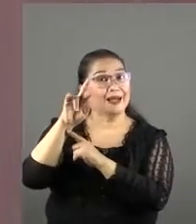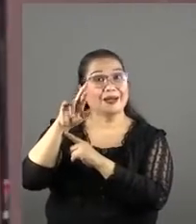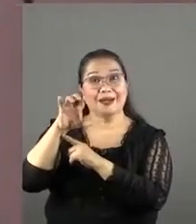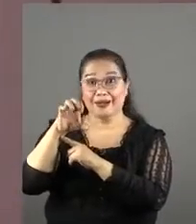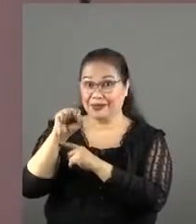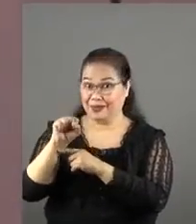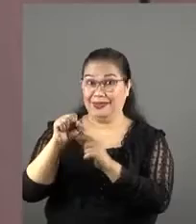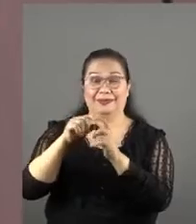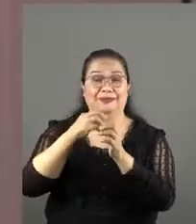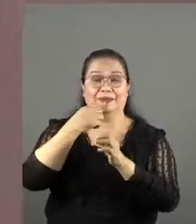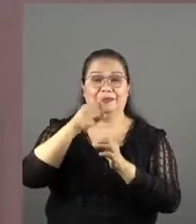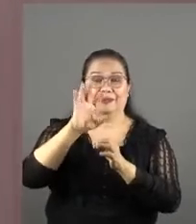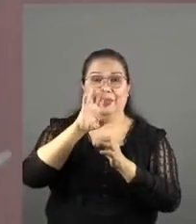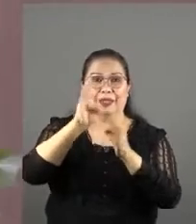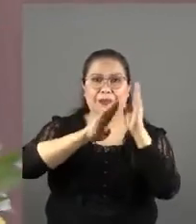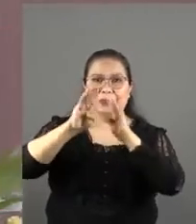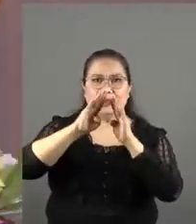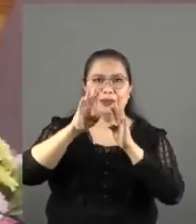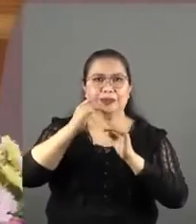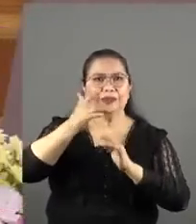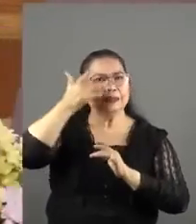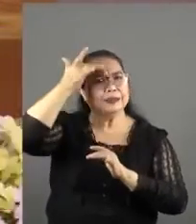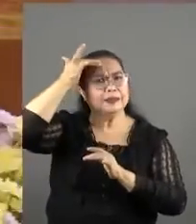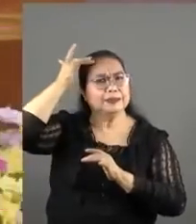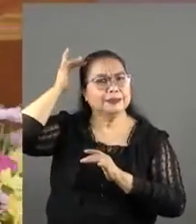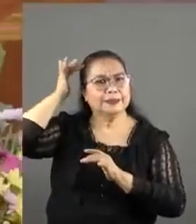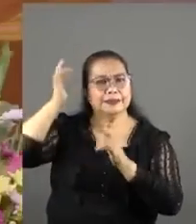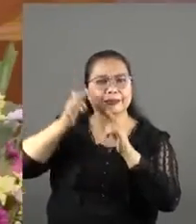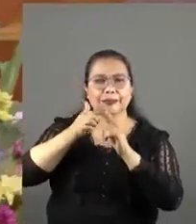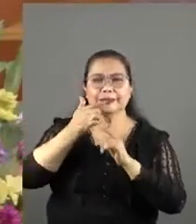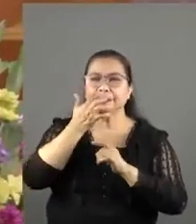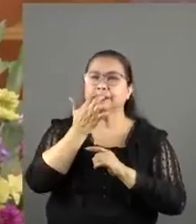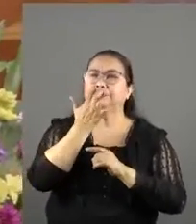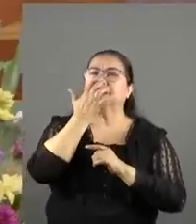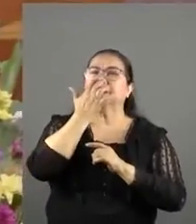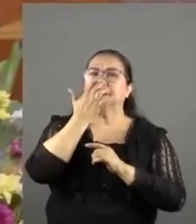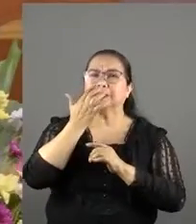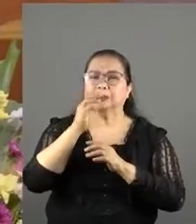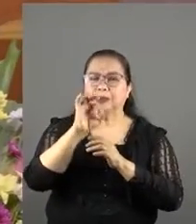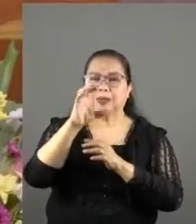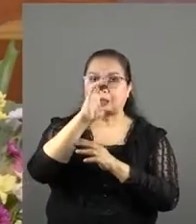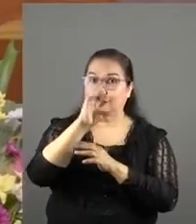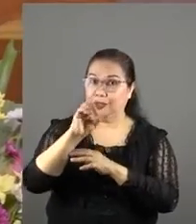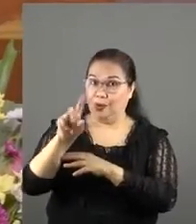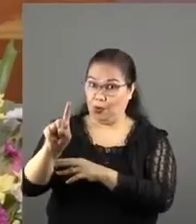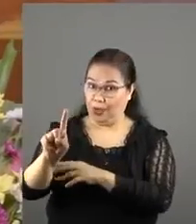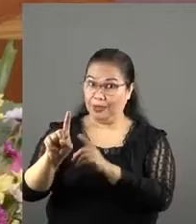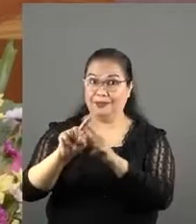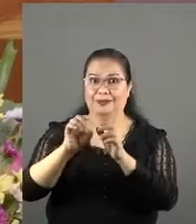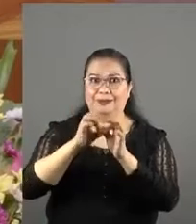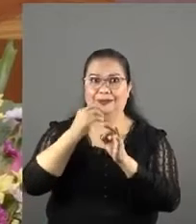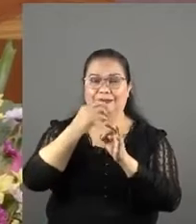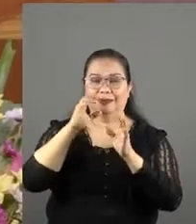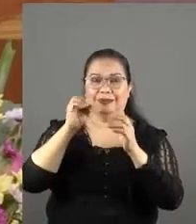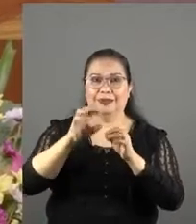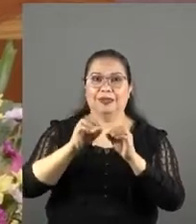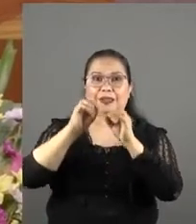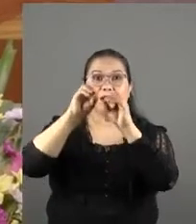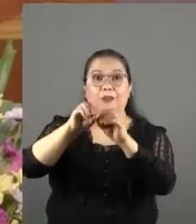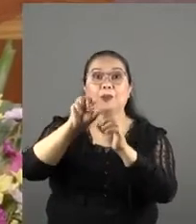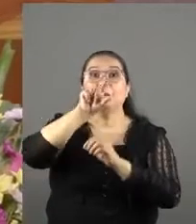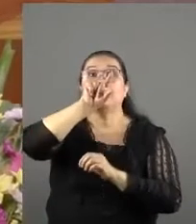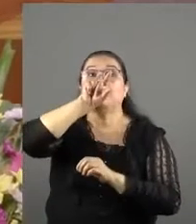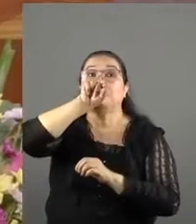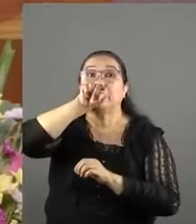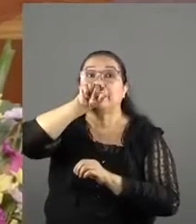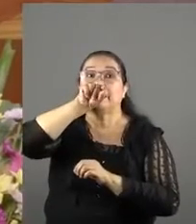their biological system is extremely sensitive to methane and carbon monoxide. So they would put the canaries inside